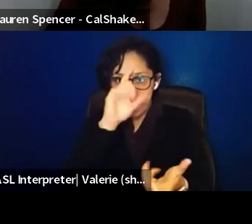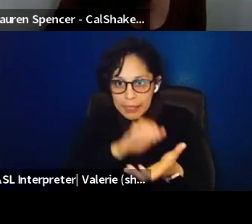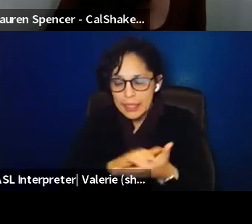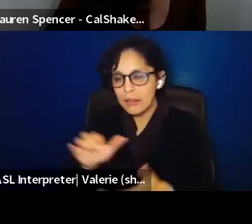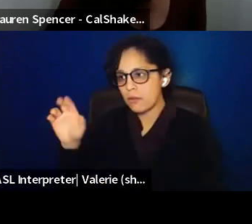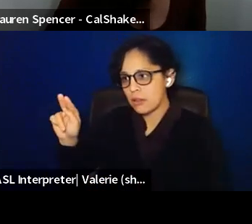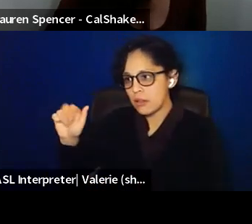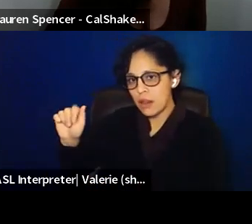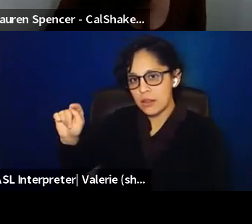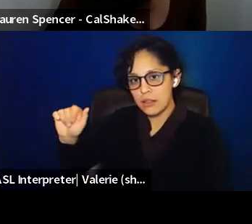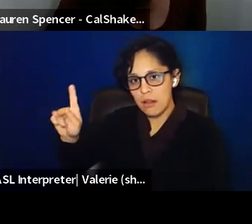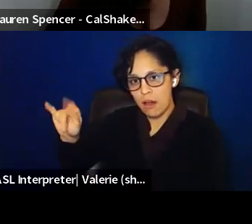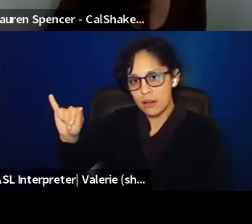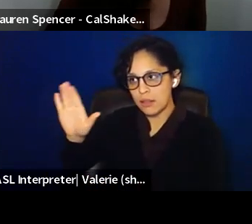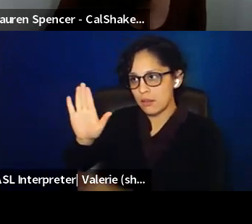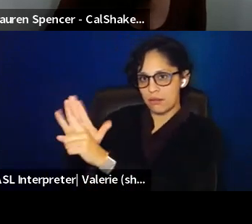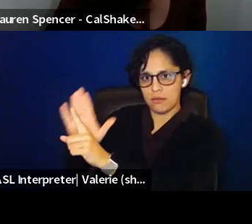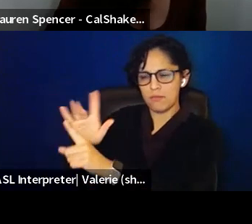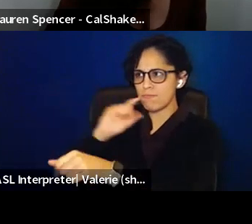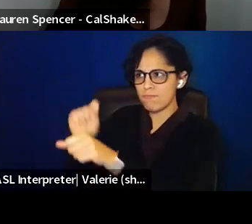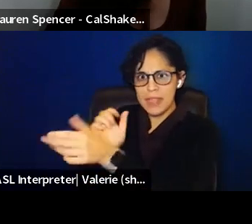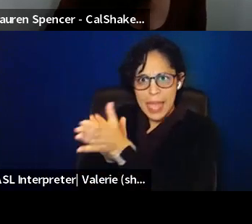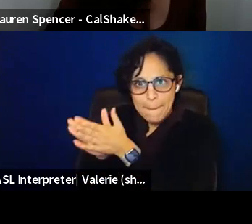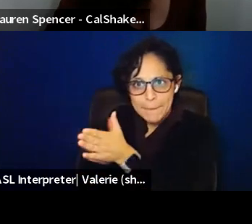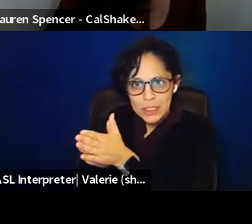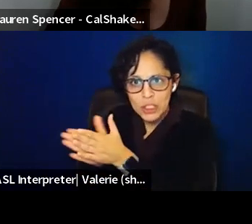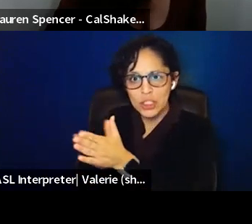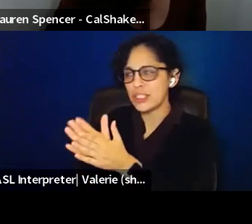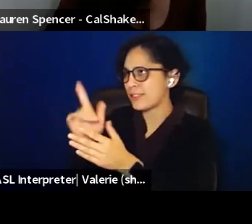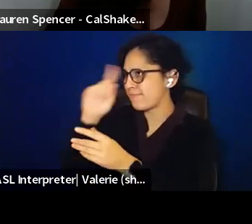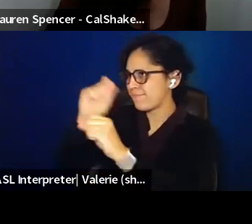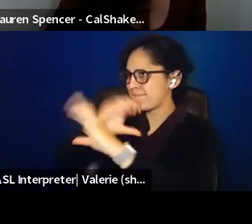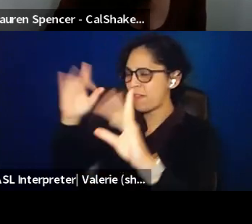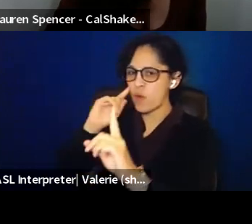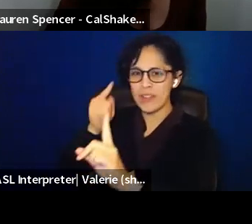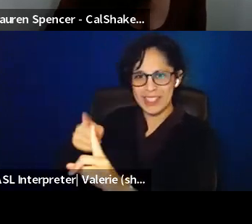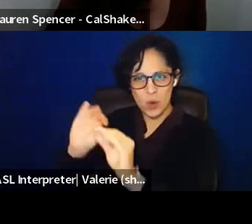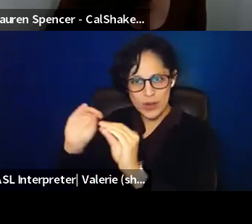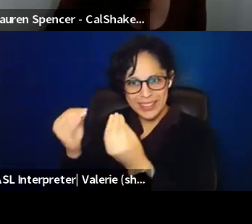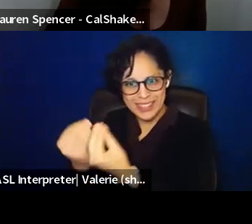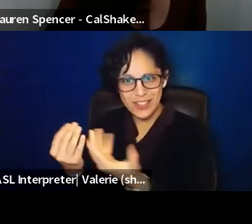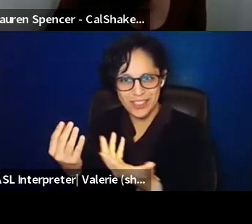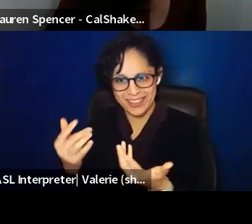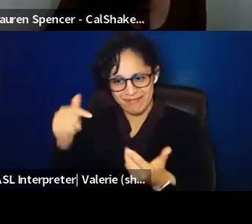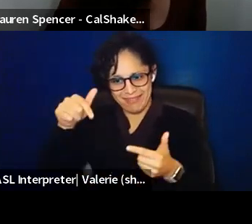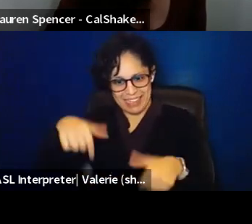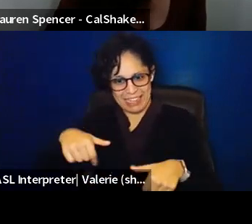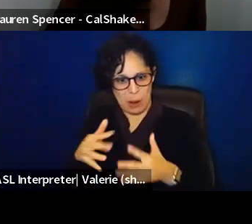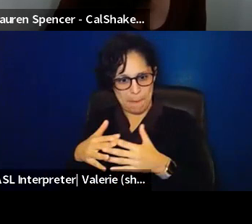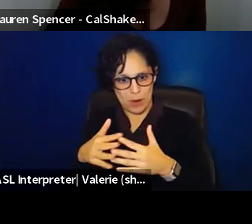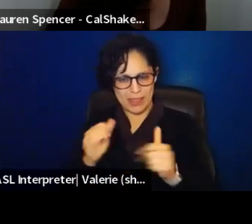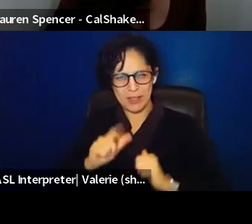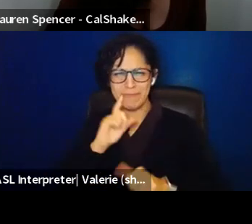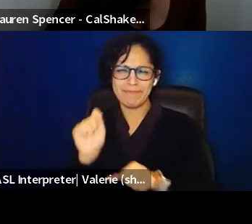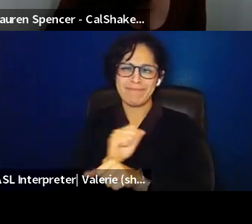of expansive, really ambitious vision for this organization, and as such, American theater, I think it's been quite easy